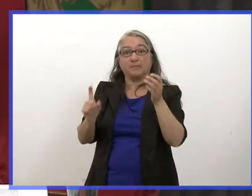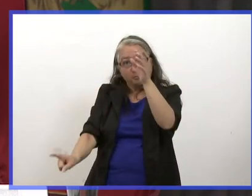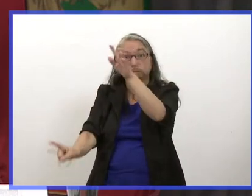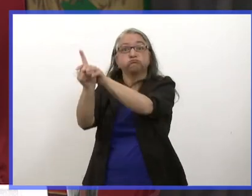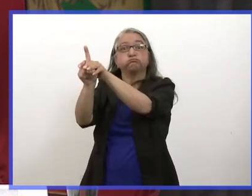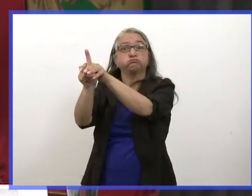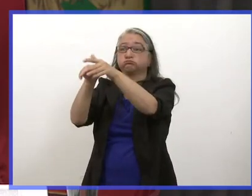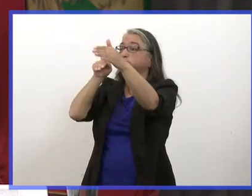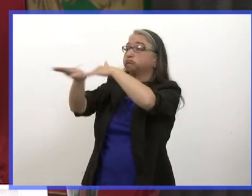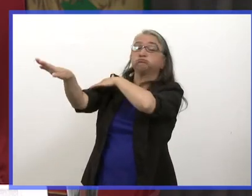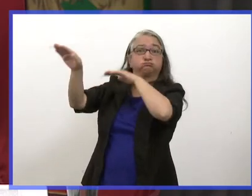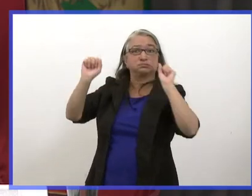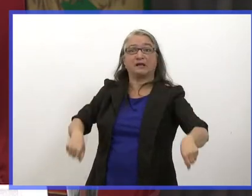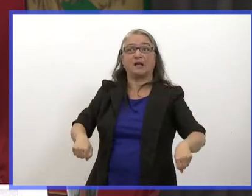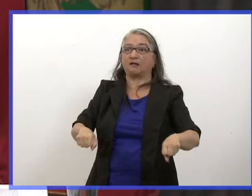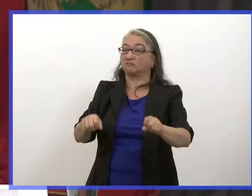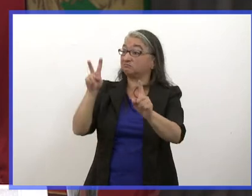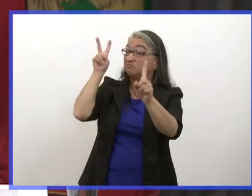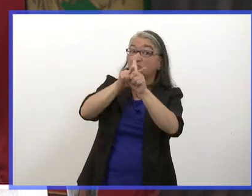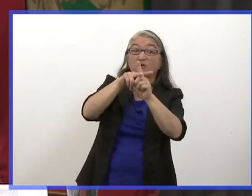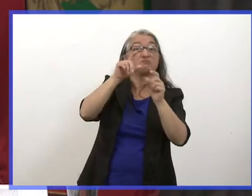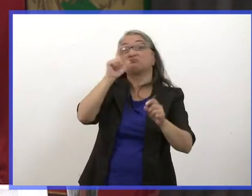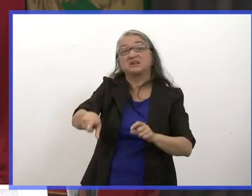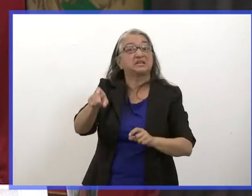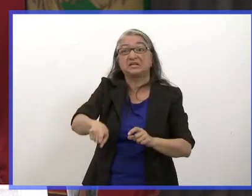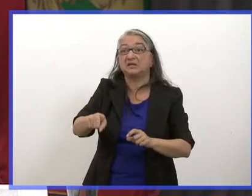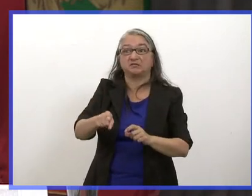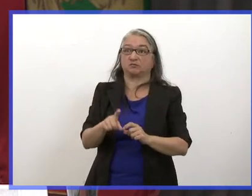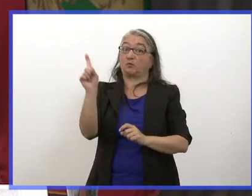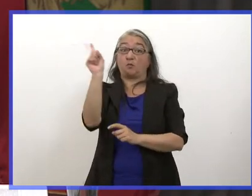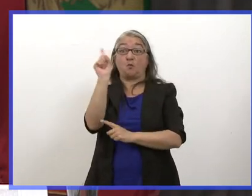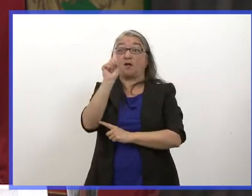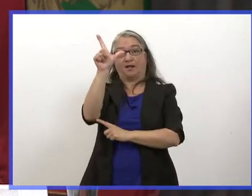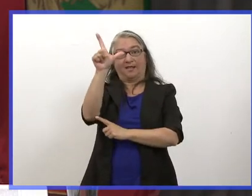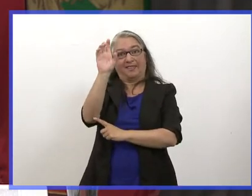supply we have on site. So get over there, get your vaccine.